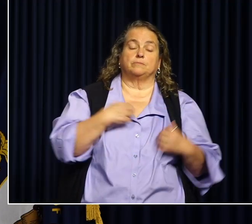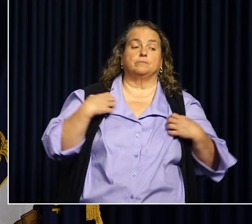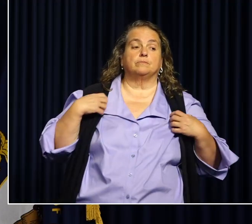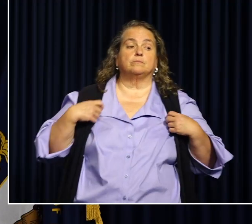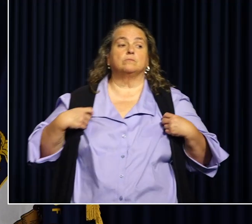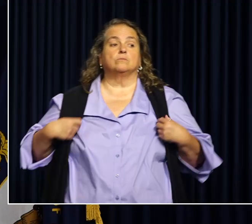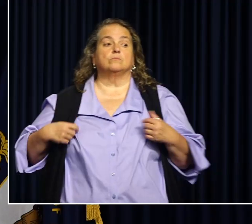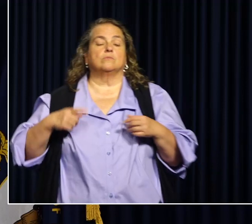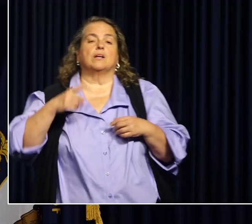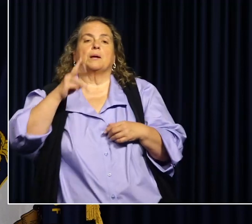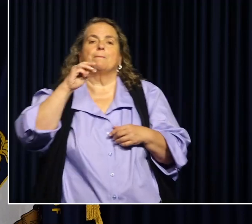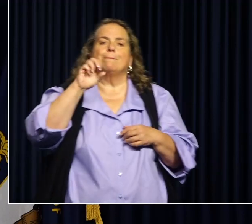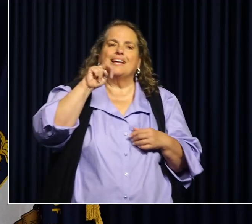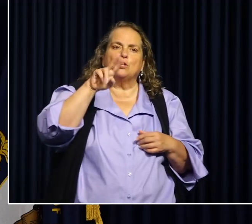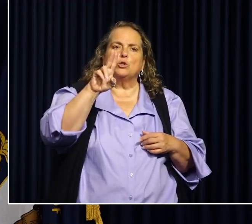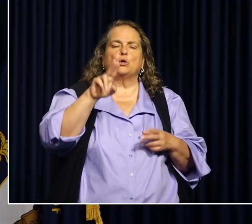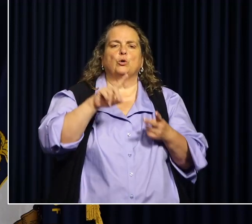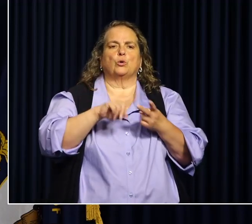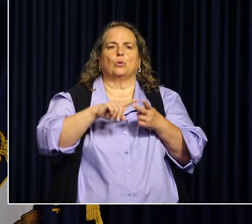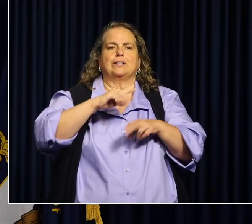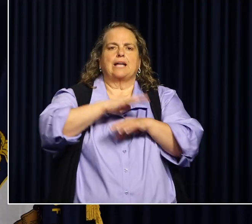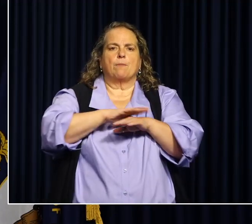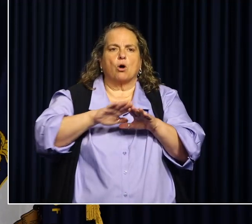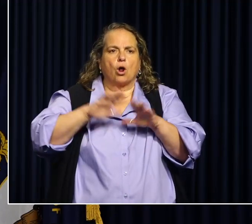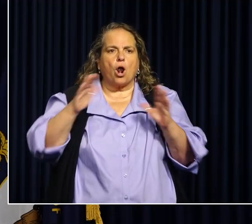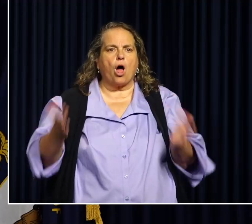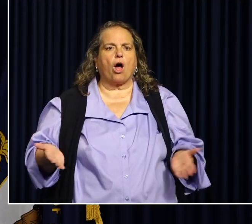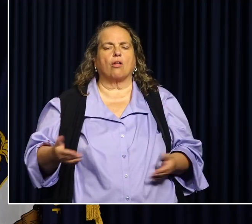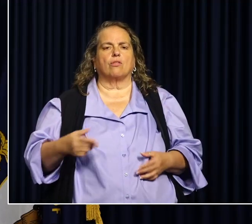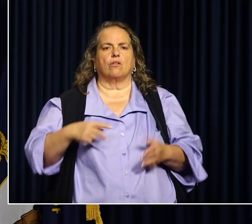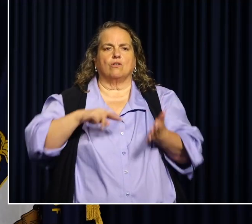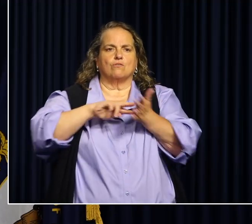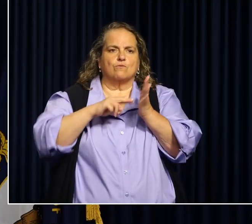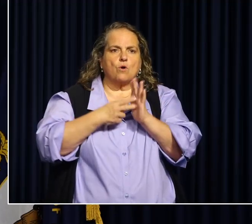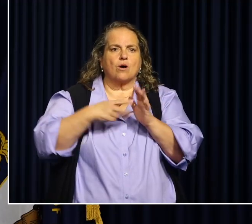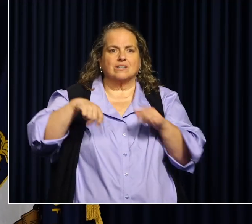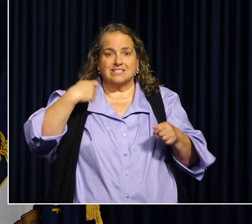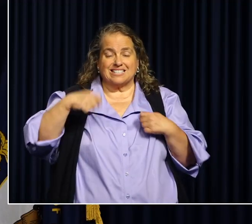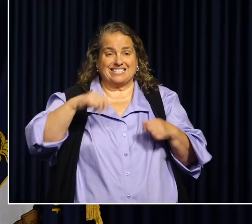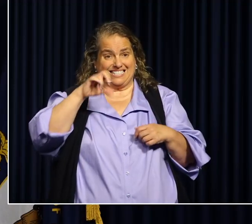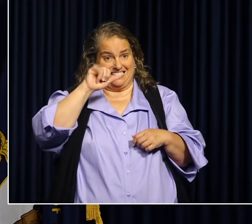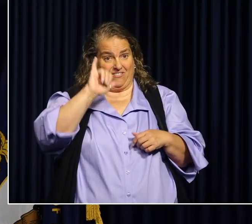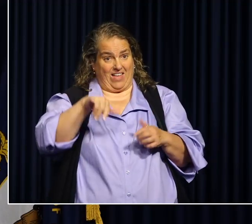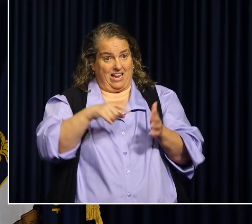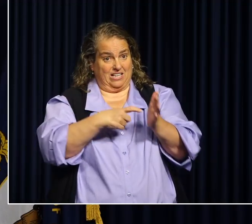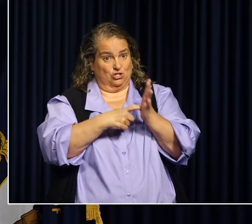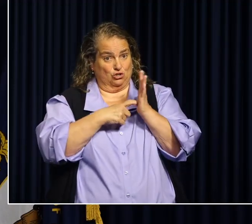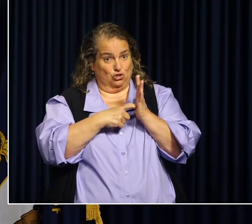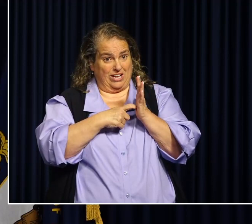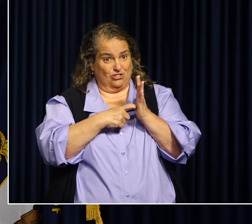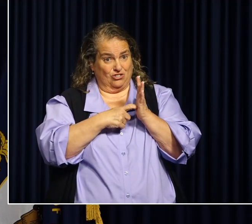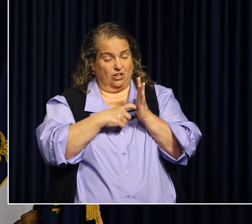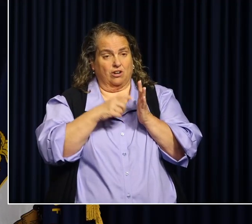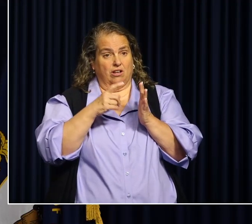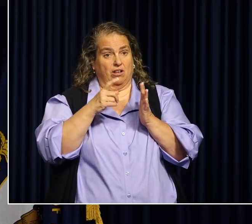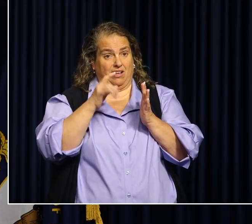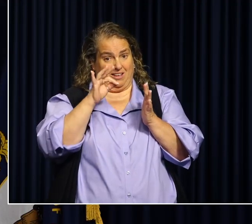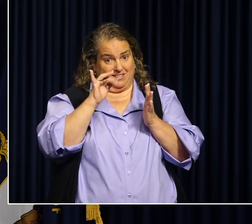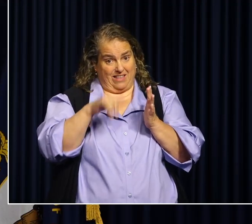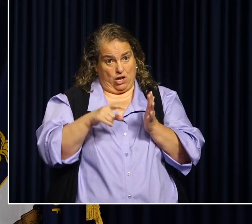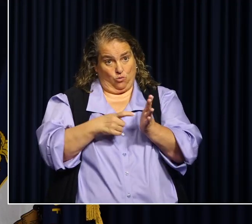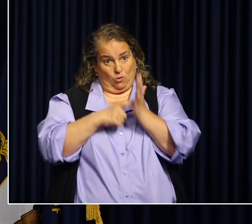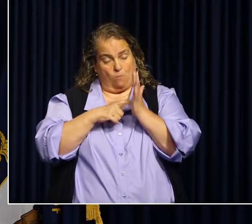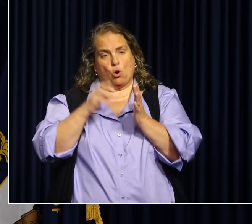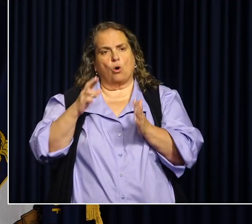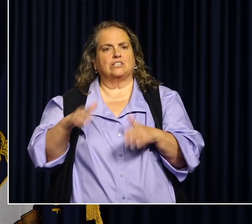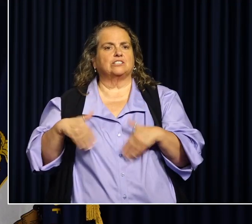menu, tablecloths, utensils, things like that, is that a suggestion, or are they required to have things like that? It's about